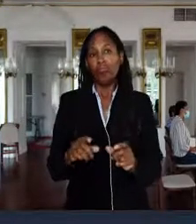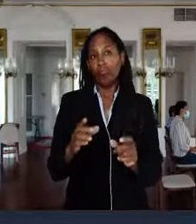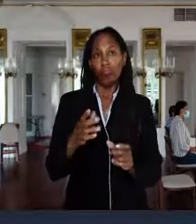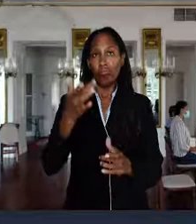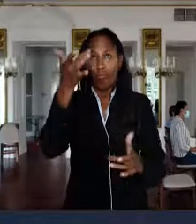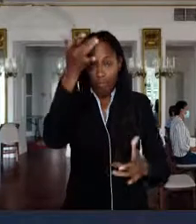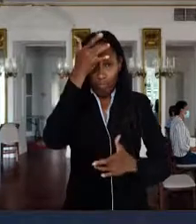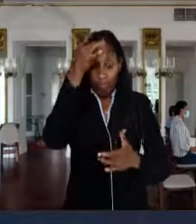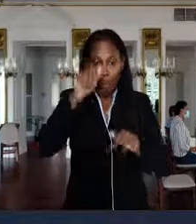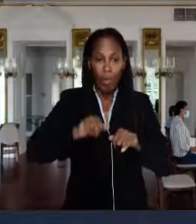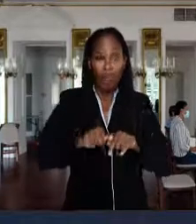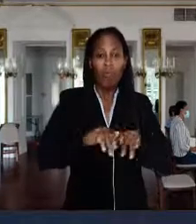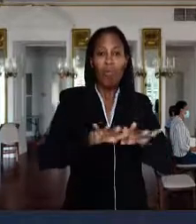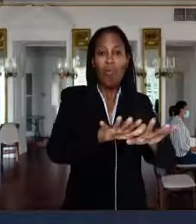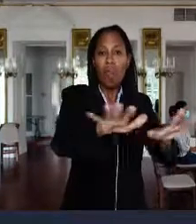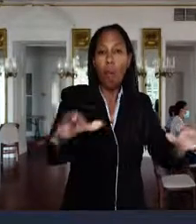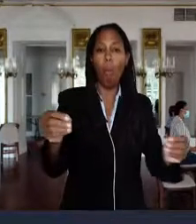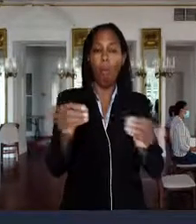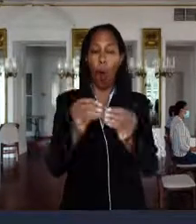highly contagious.